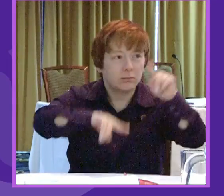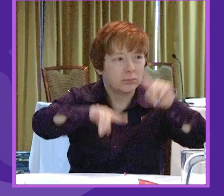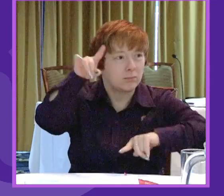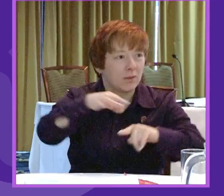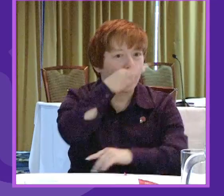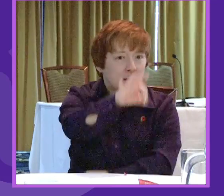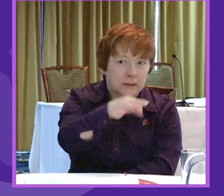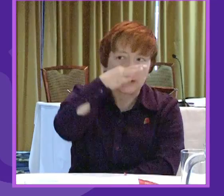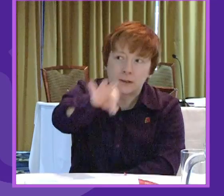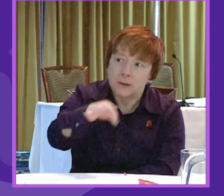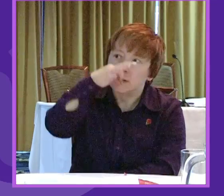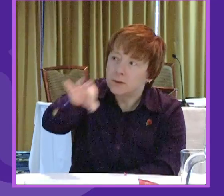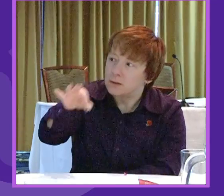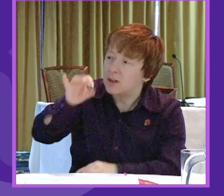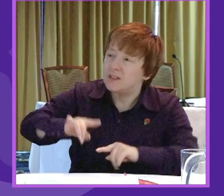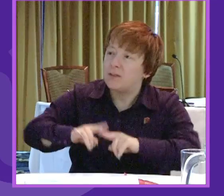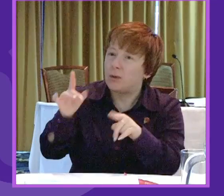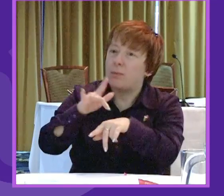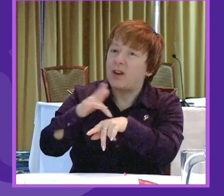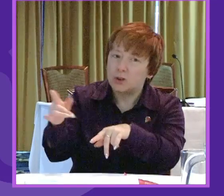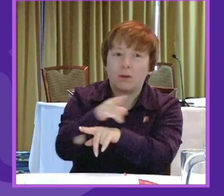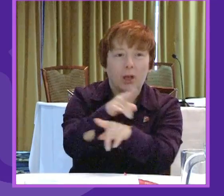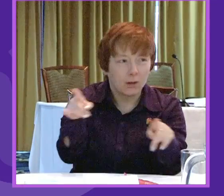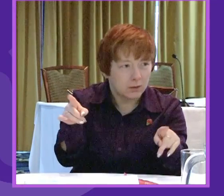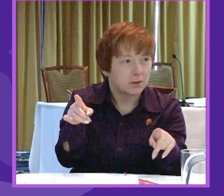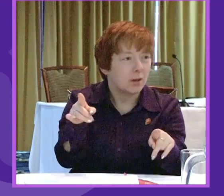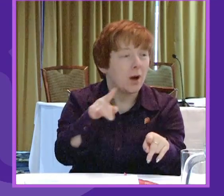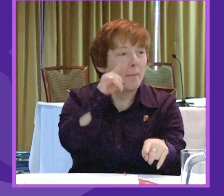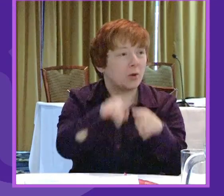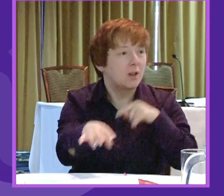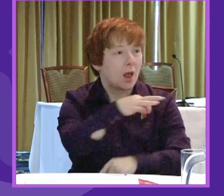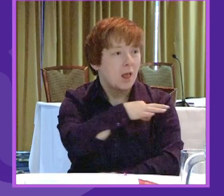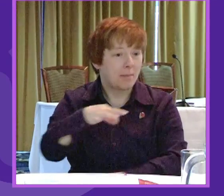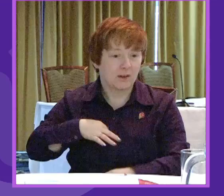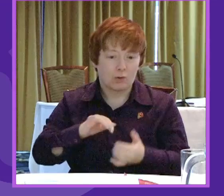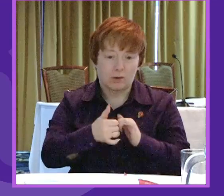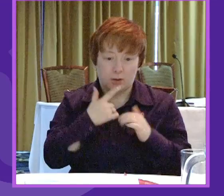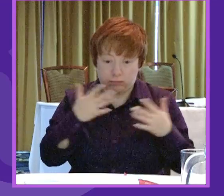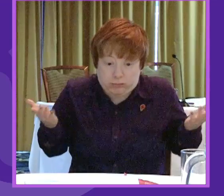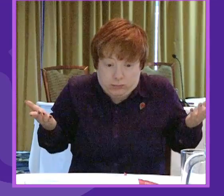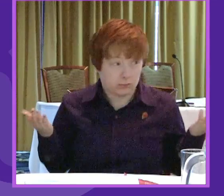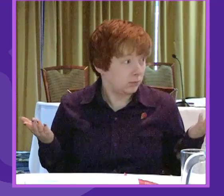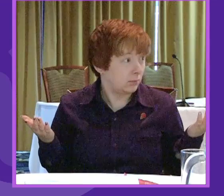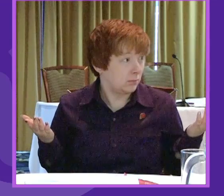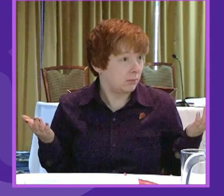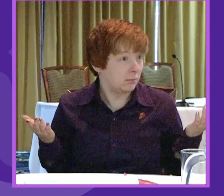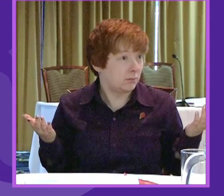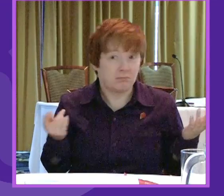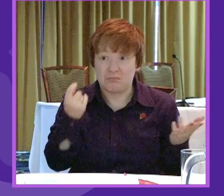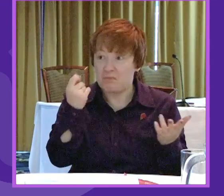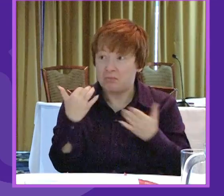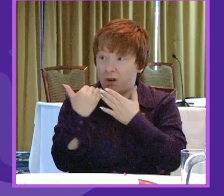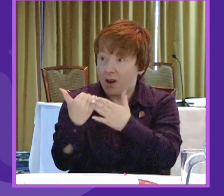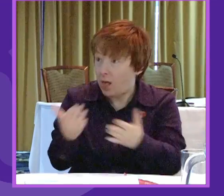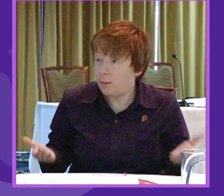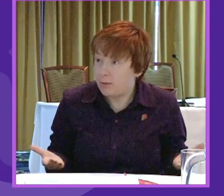been through a number of professionals, but chiefly some medical colleagues who'd basically said, well, there's nothing we can